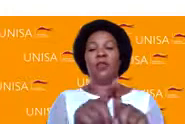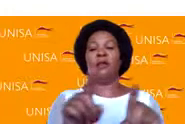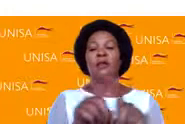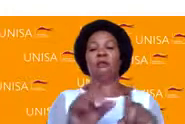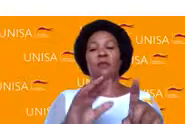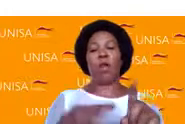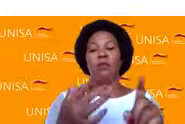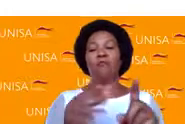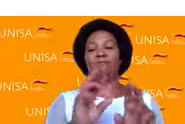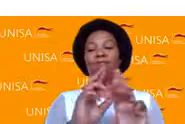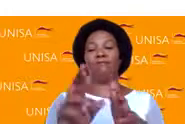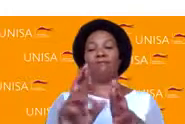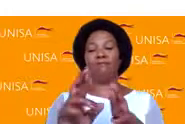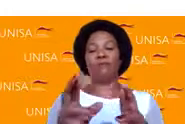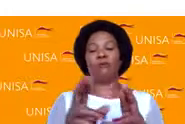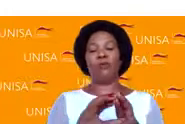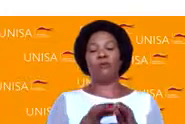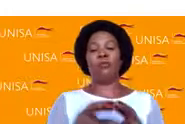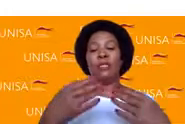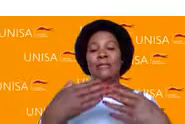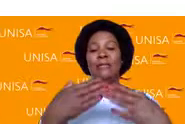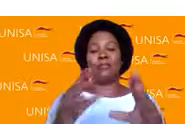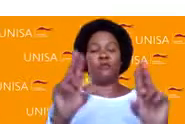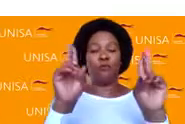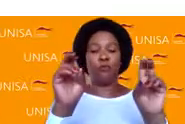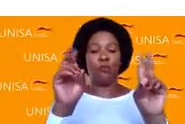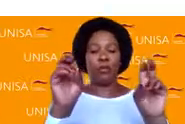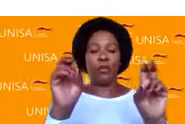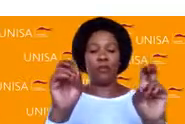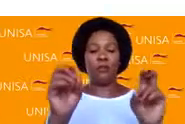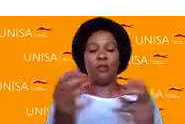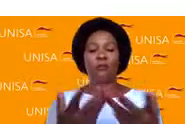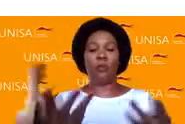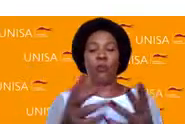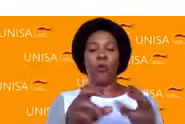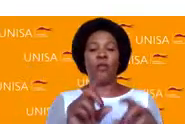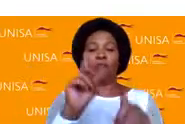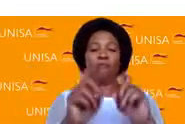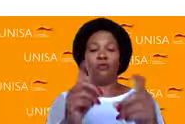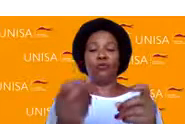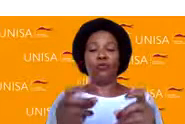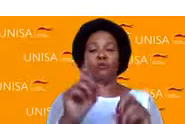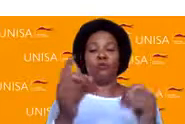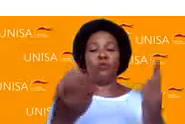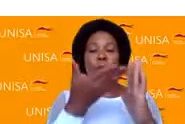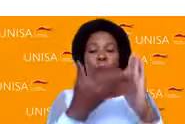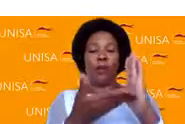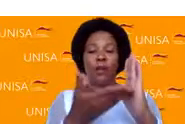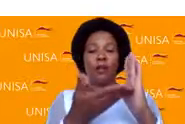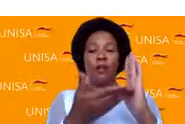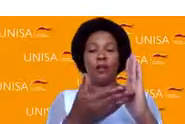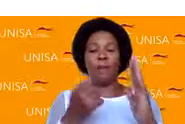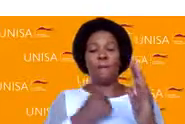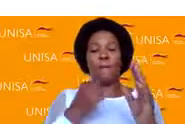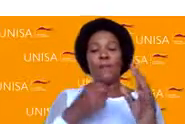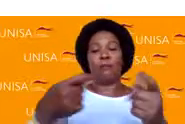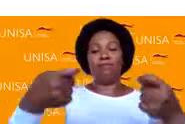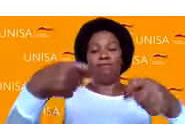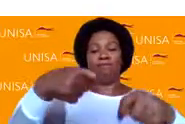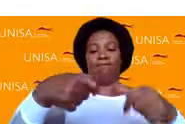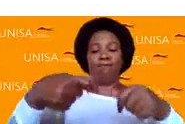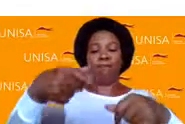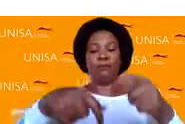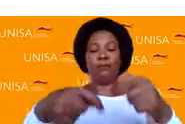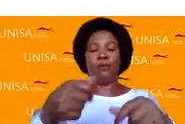to the initial topic, so this is where they ask the question. So I want to make my contribution to this one. I'll click